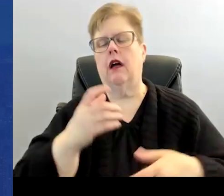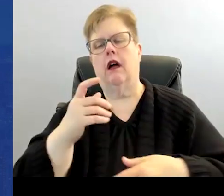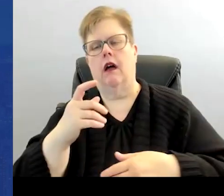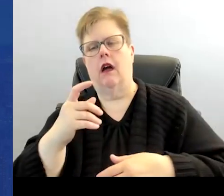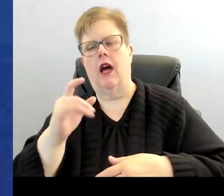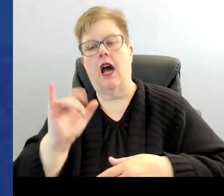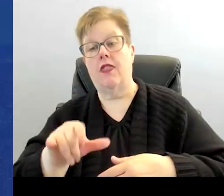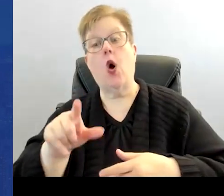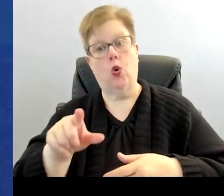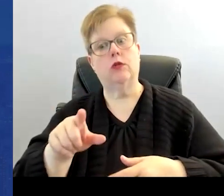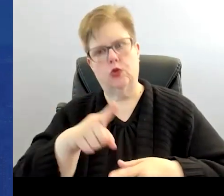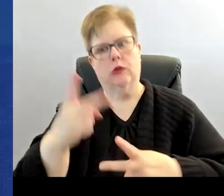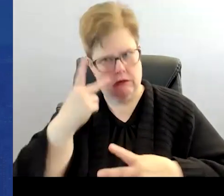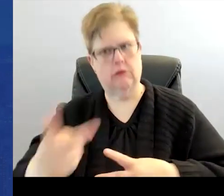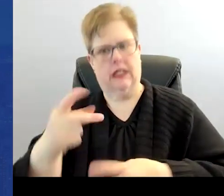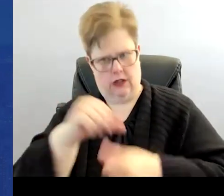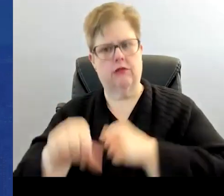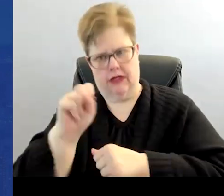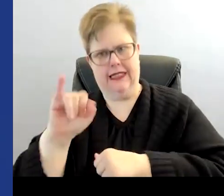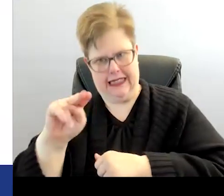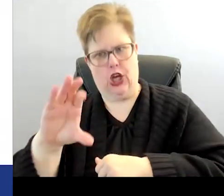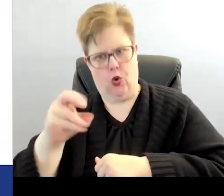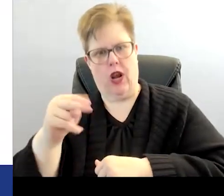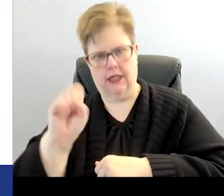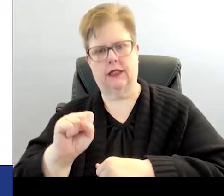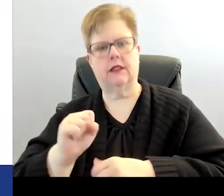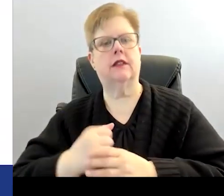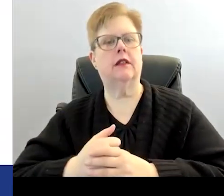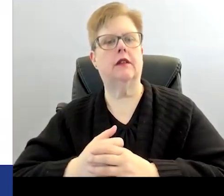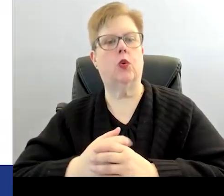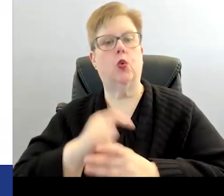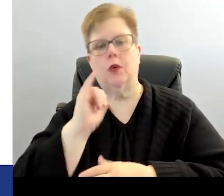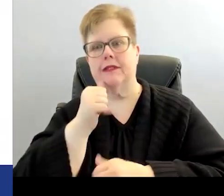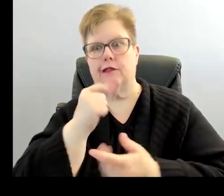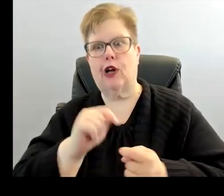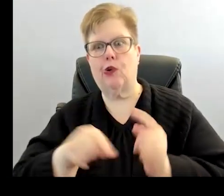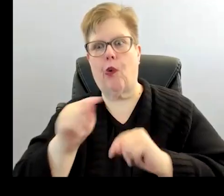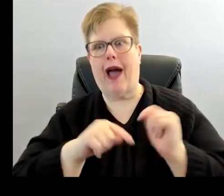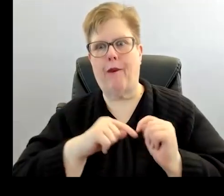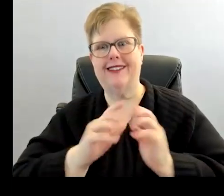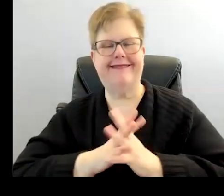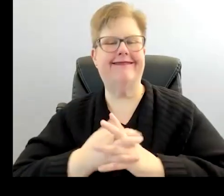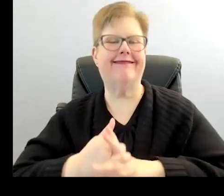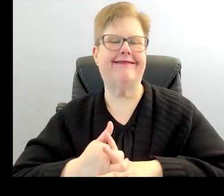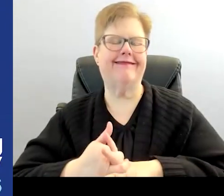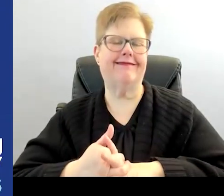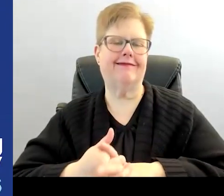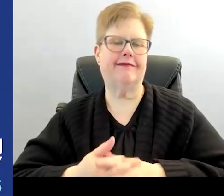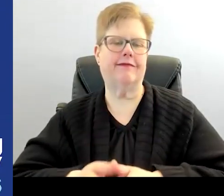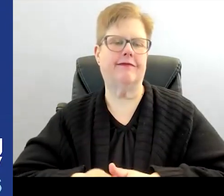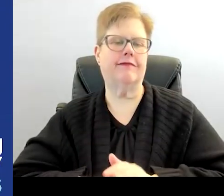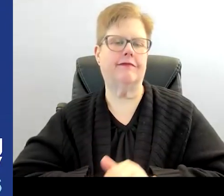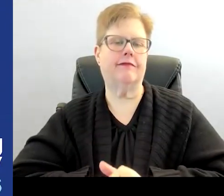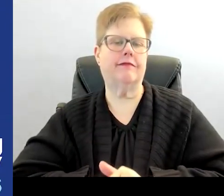are synchronous. So I am going to, oops, it wasn't trying to go backward there.